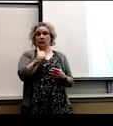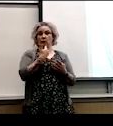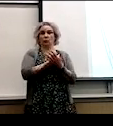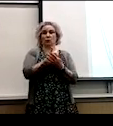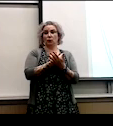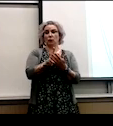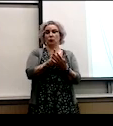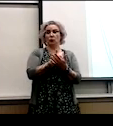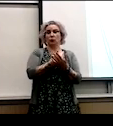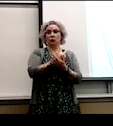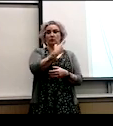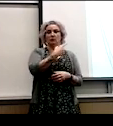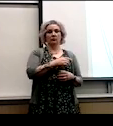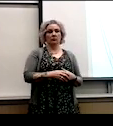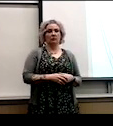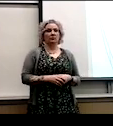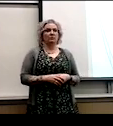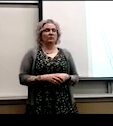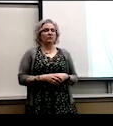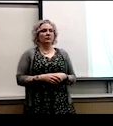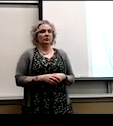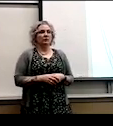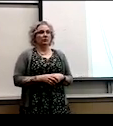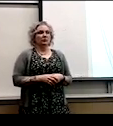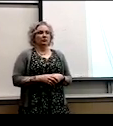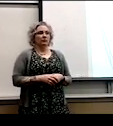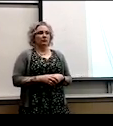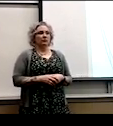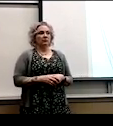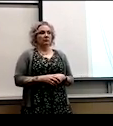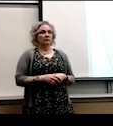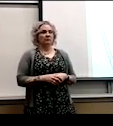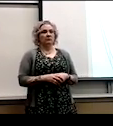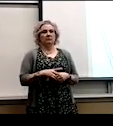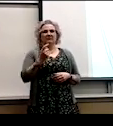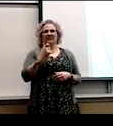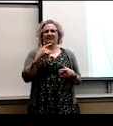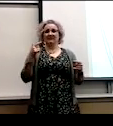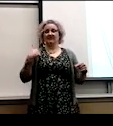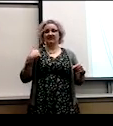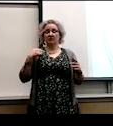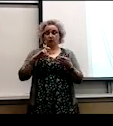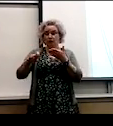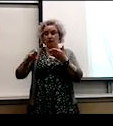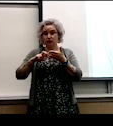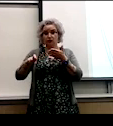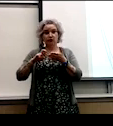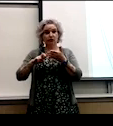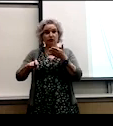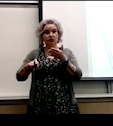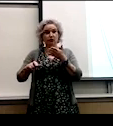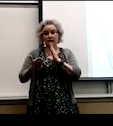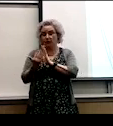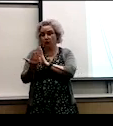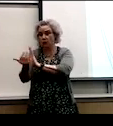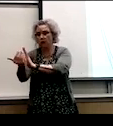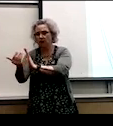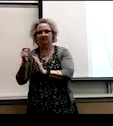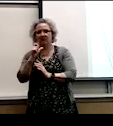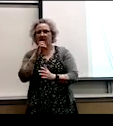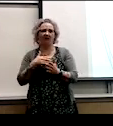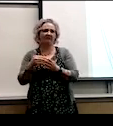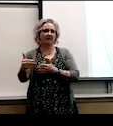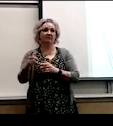haven't systematically gone through the literature until you forced me to. I'm glad I did, because this